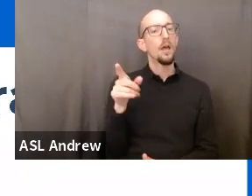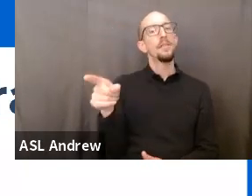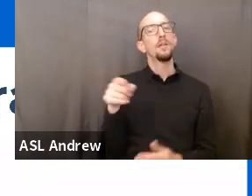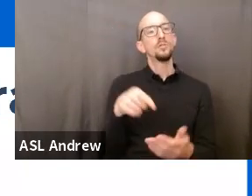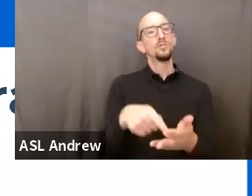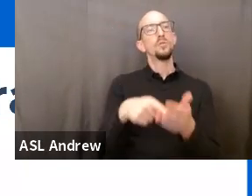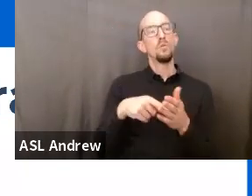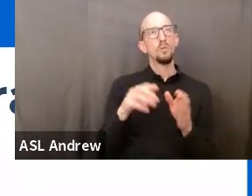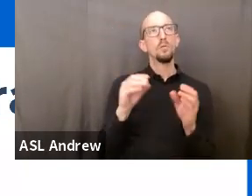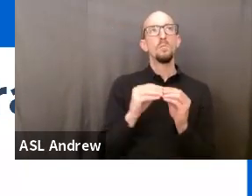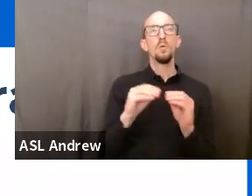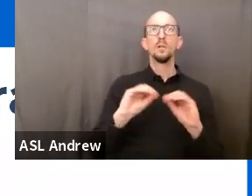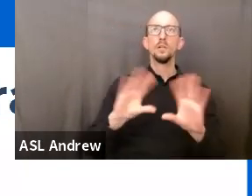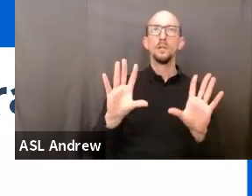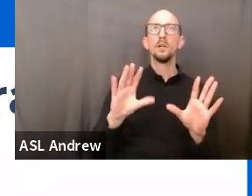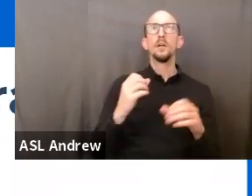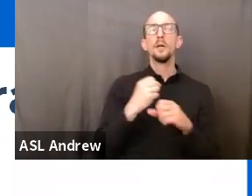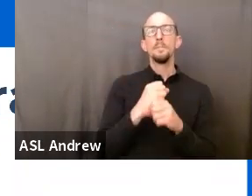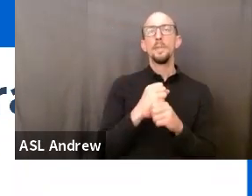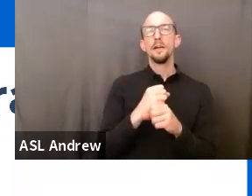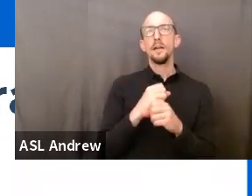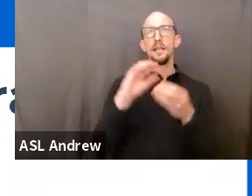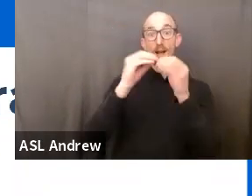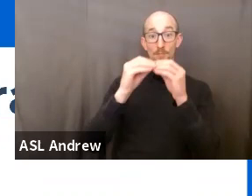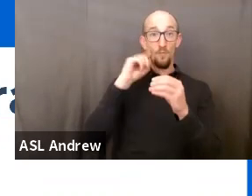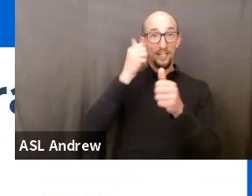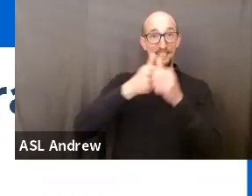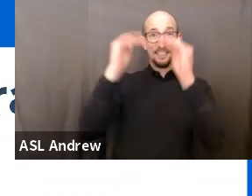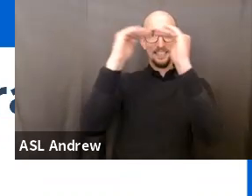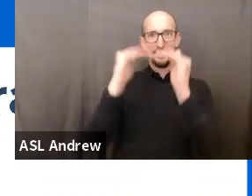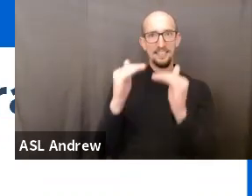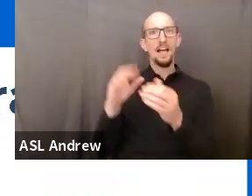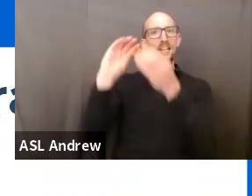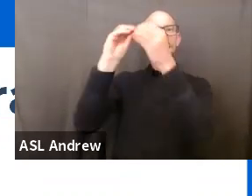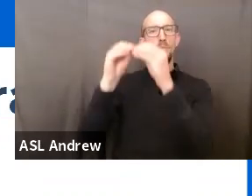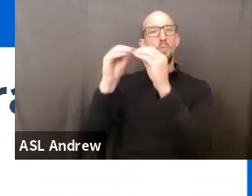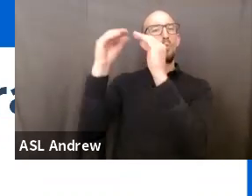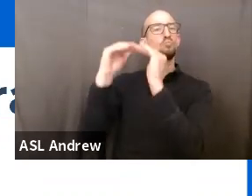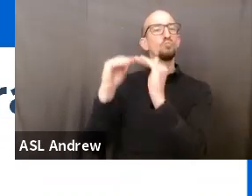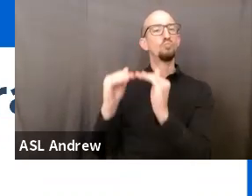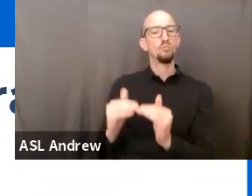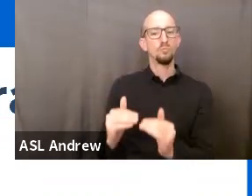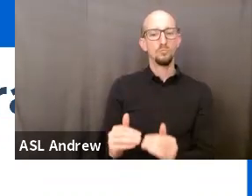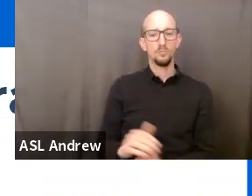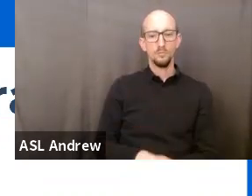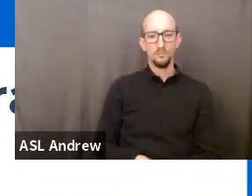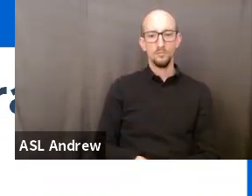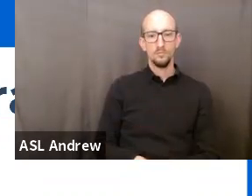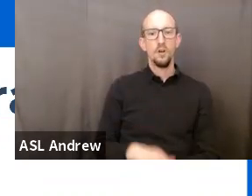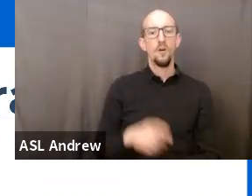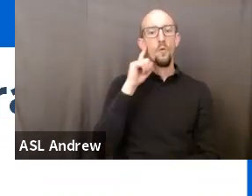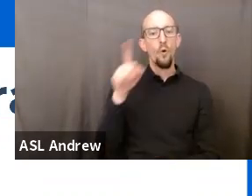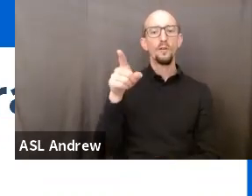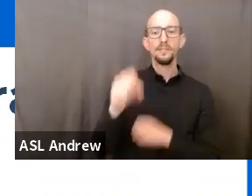job of evening out the number of applicants, at least for the 2021 school